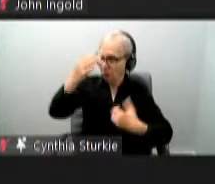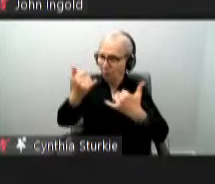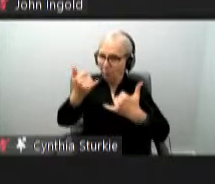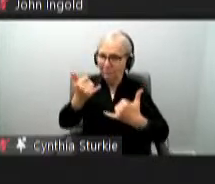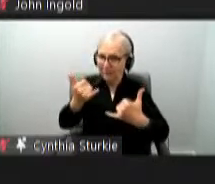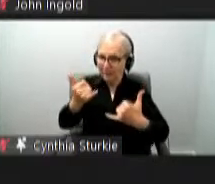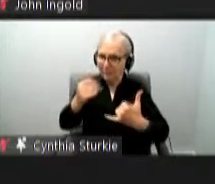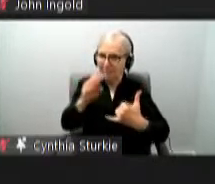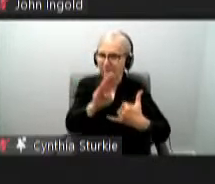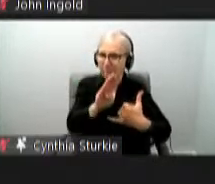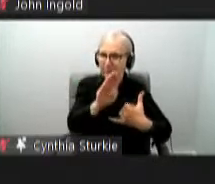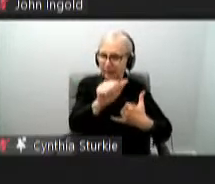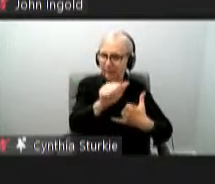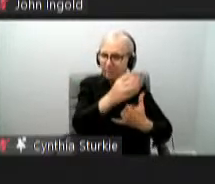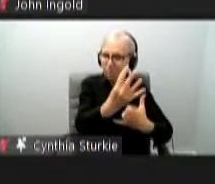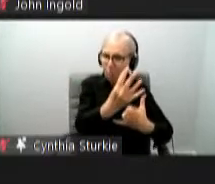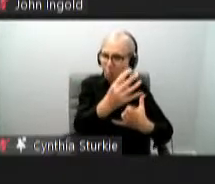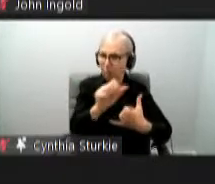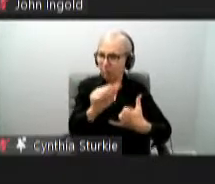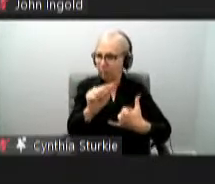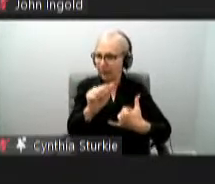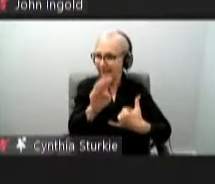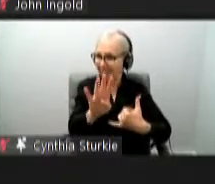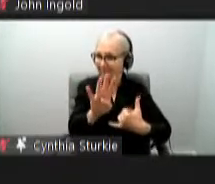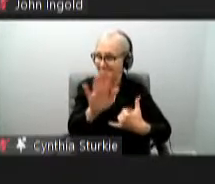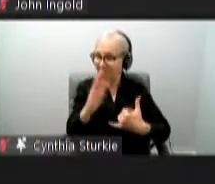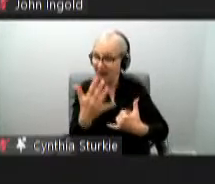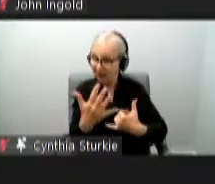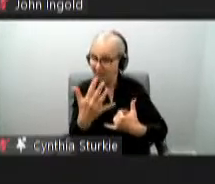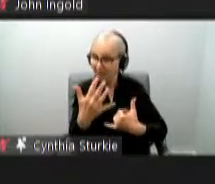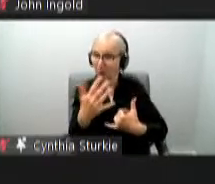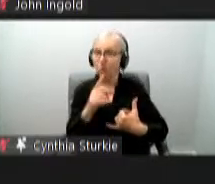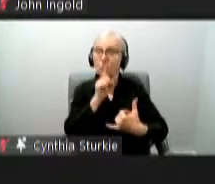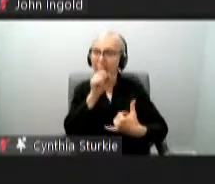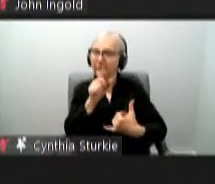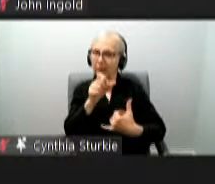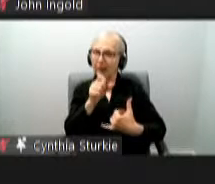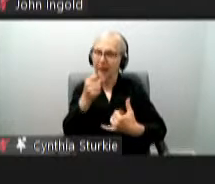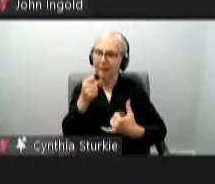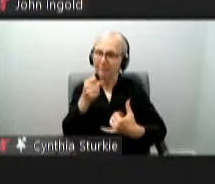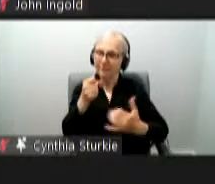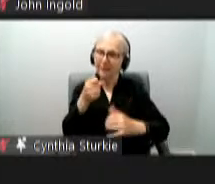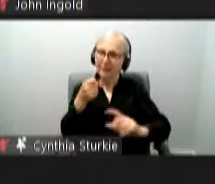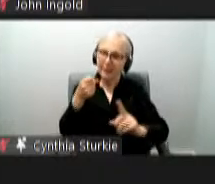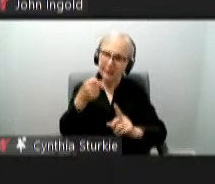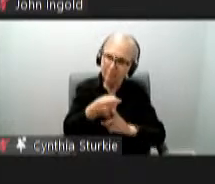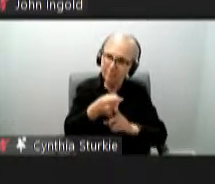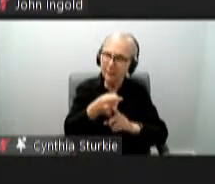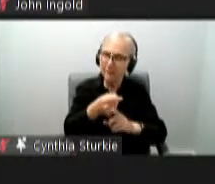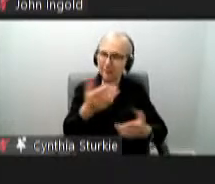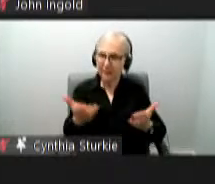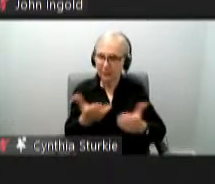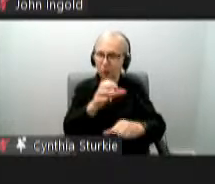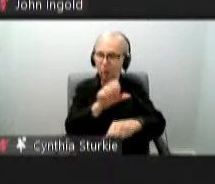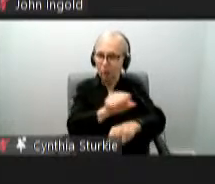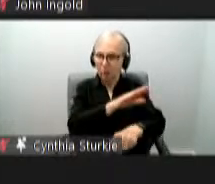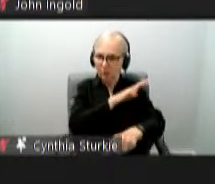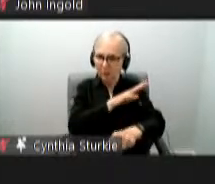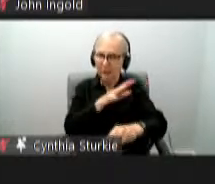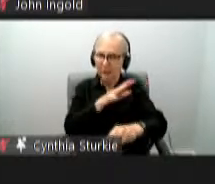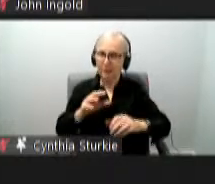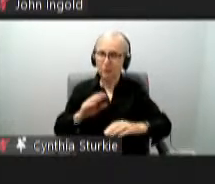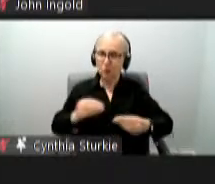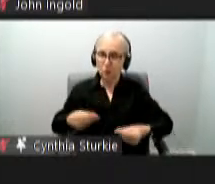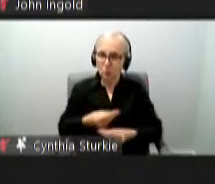if BA4 and BA5 are going to have any sort of an advantage in spreading more rapidly